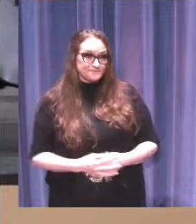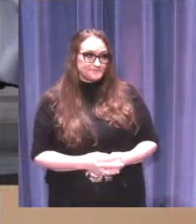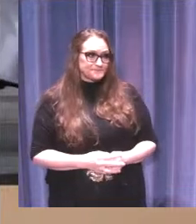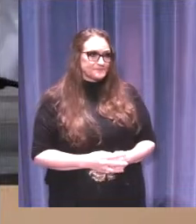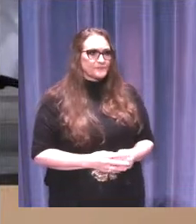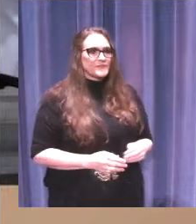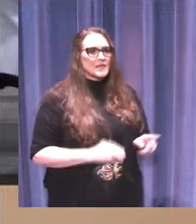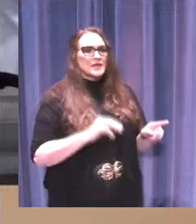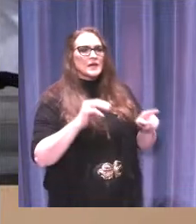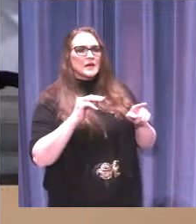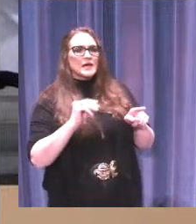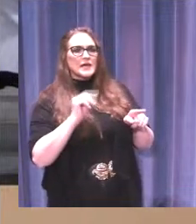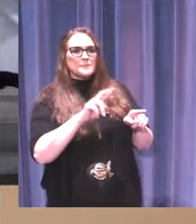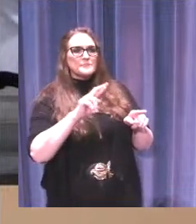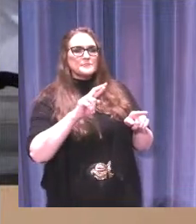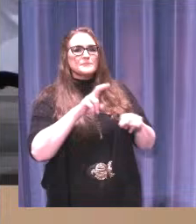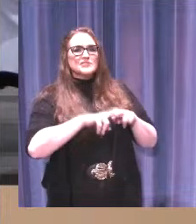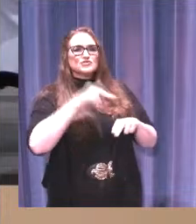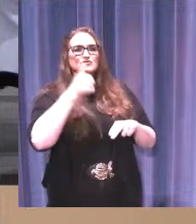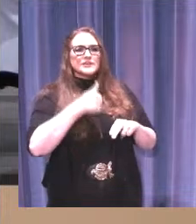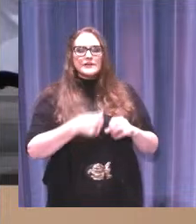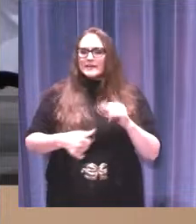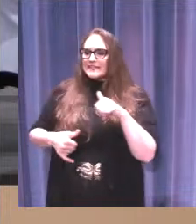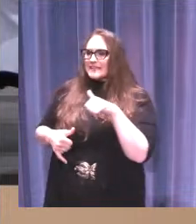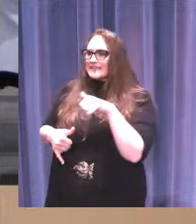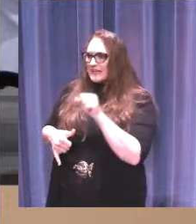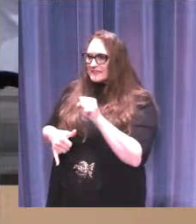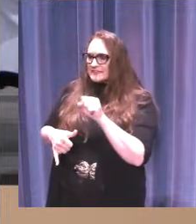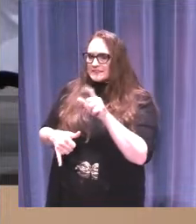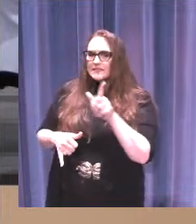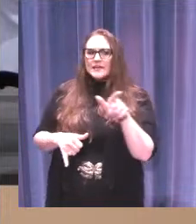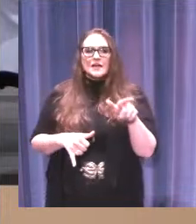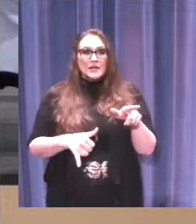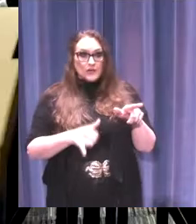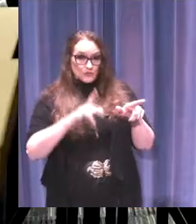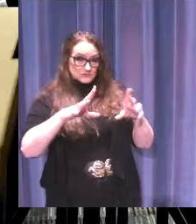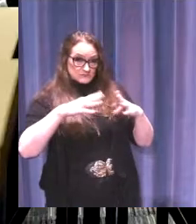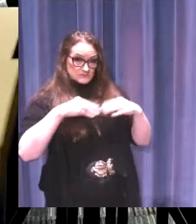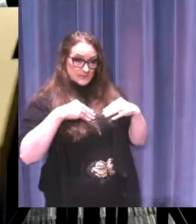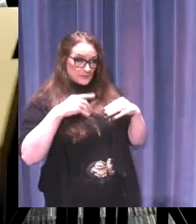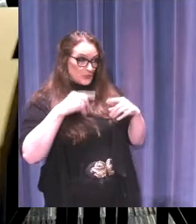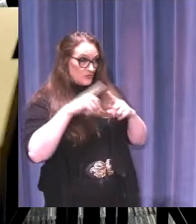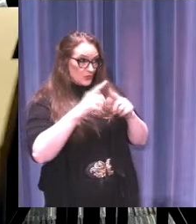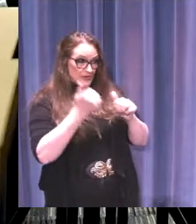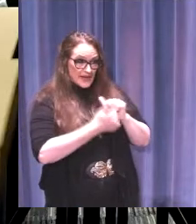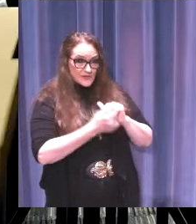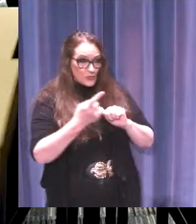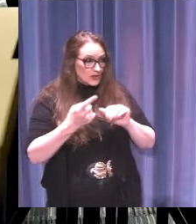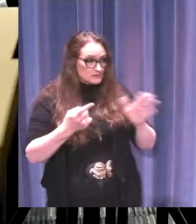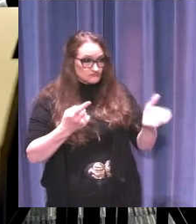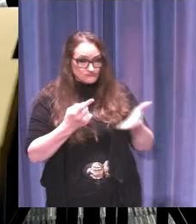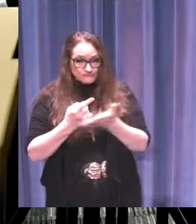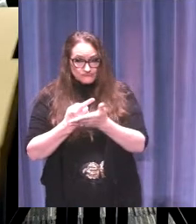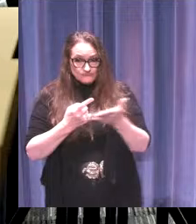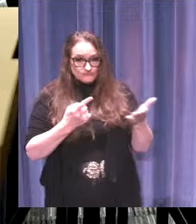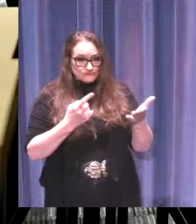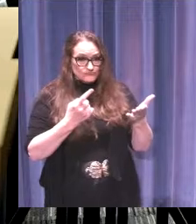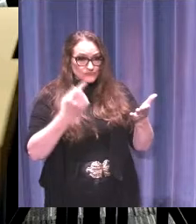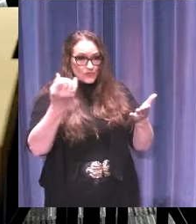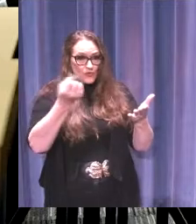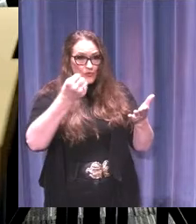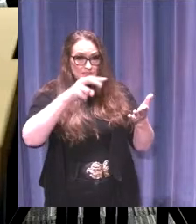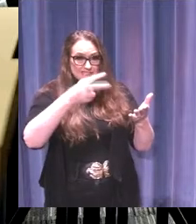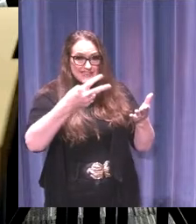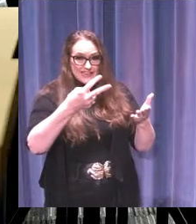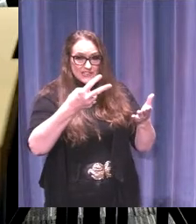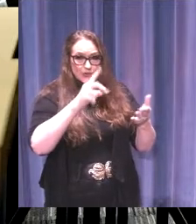Mr. Chair, Yes. would it be acceptable to everybody to hold the secondary